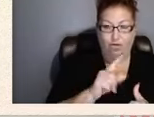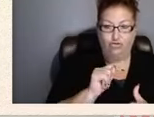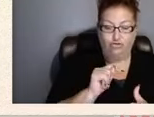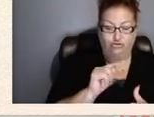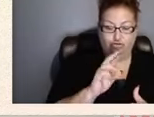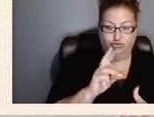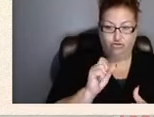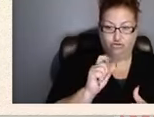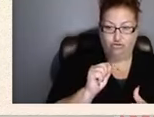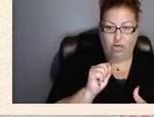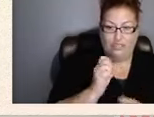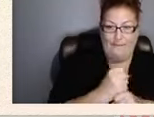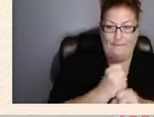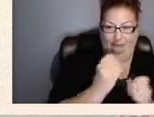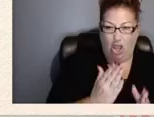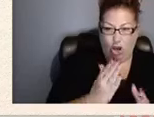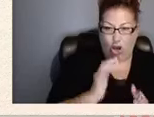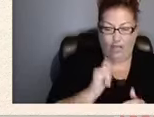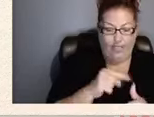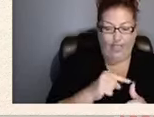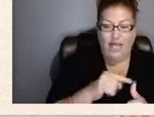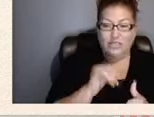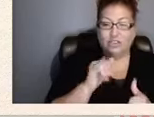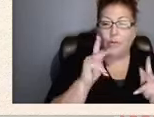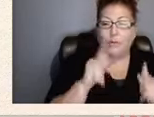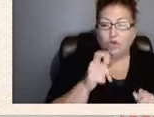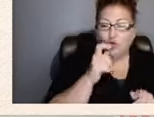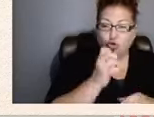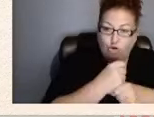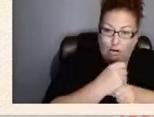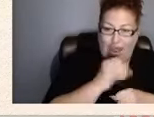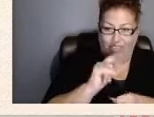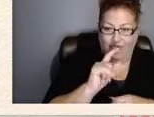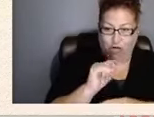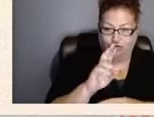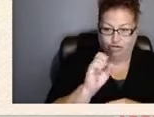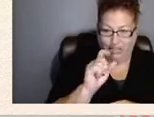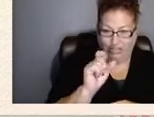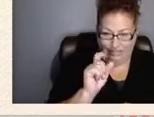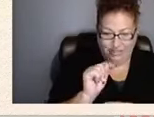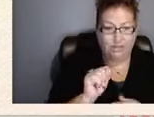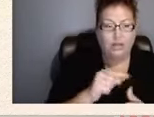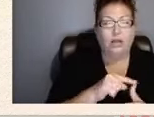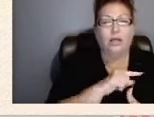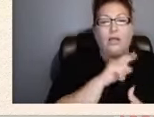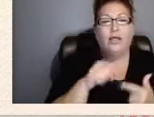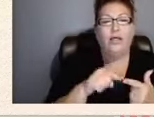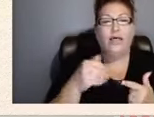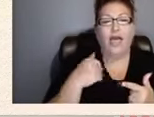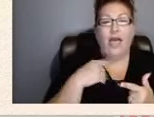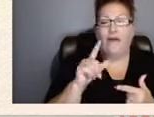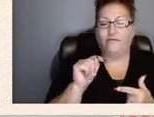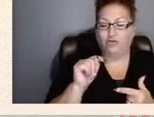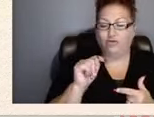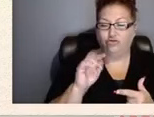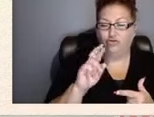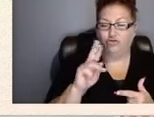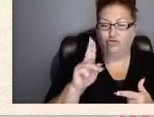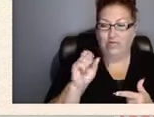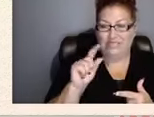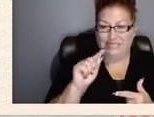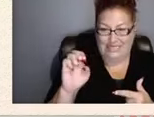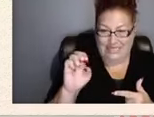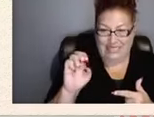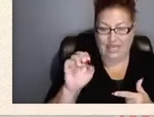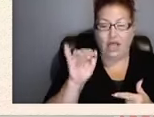the person creating the trust. There is the trustee of the trust. So that's the